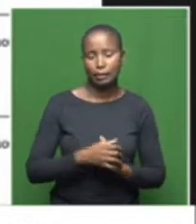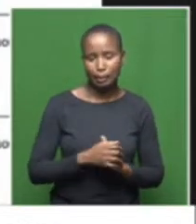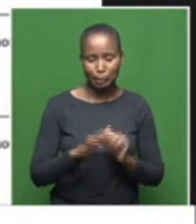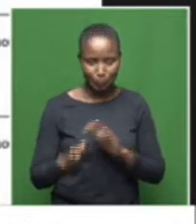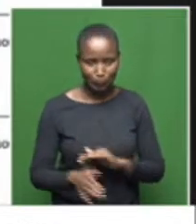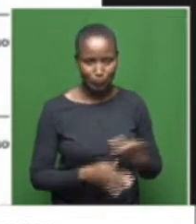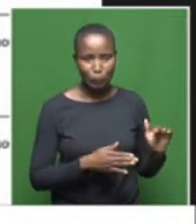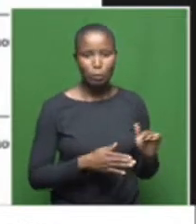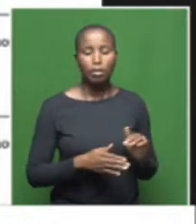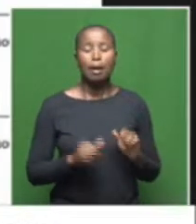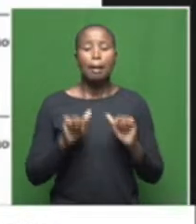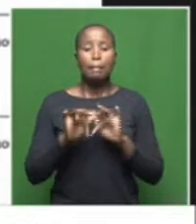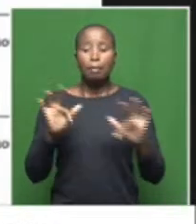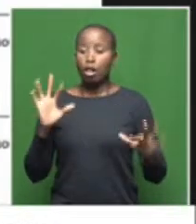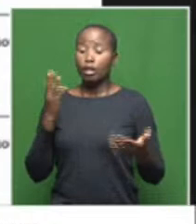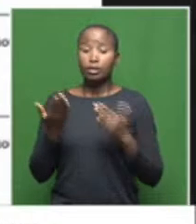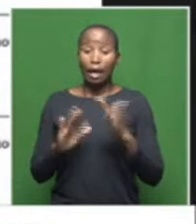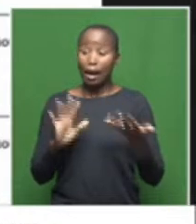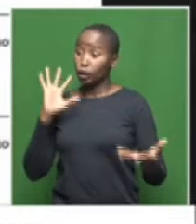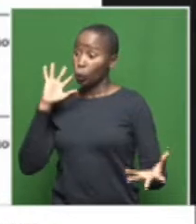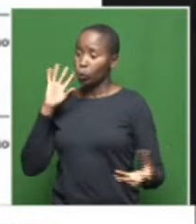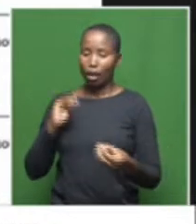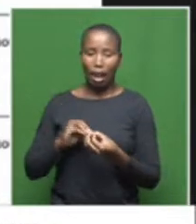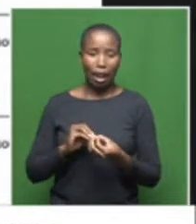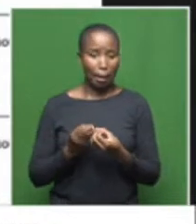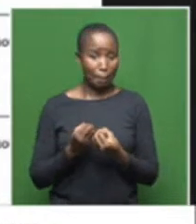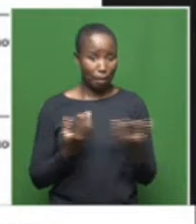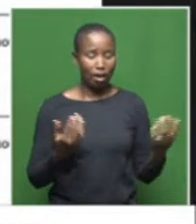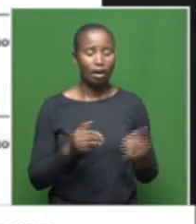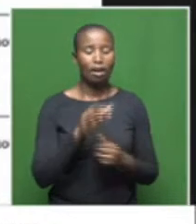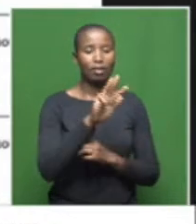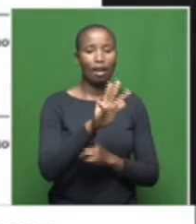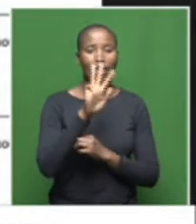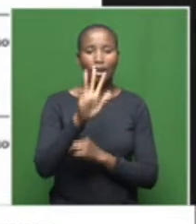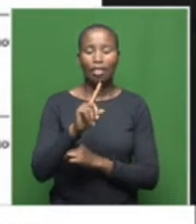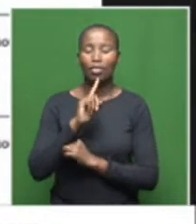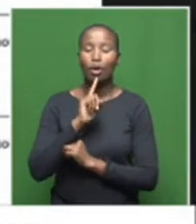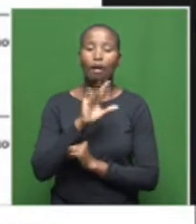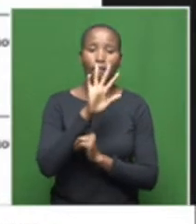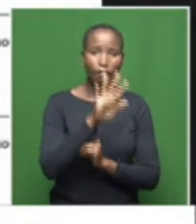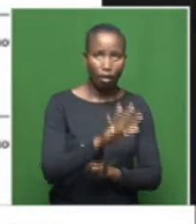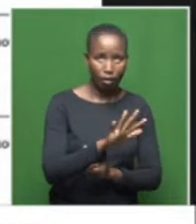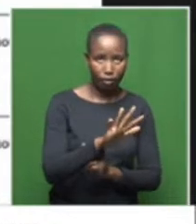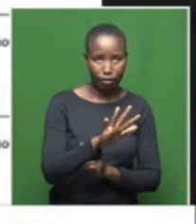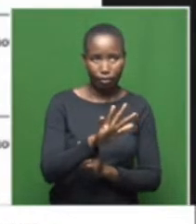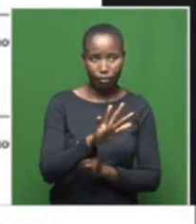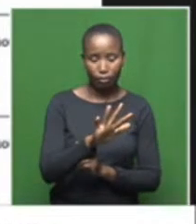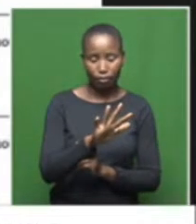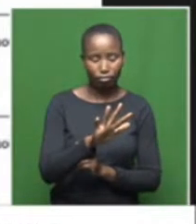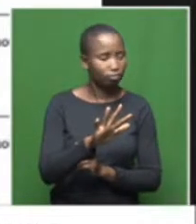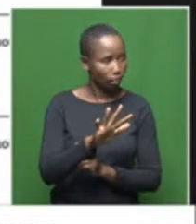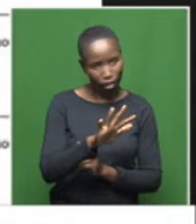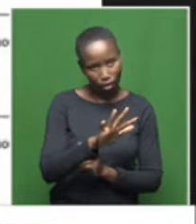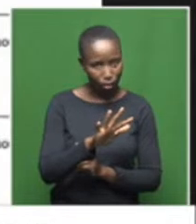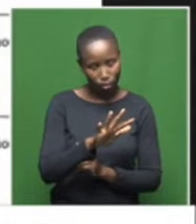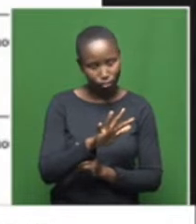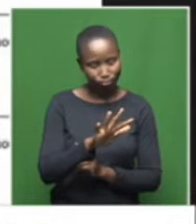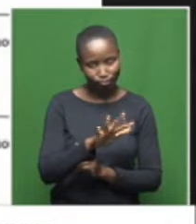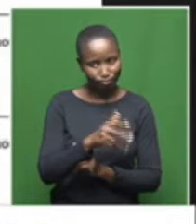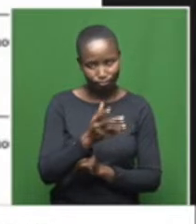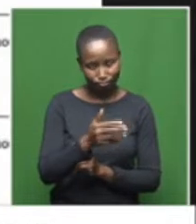total fatalities as of yesterday stood just under 99,500, just I think